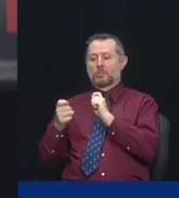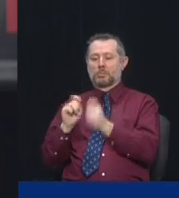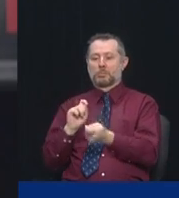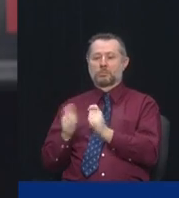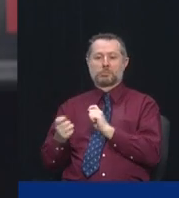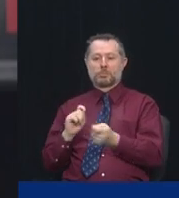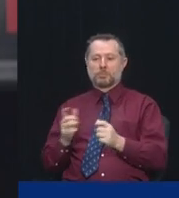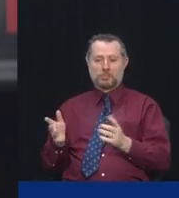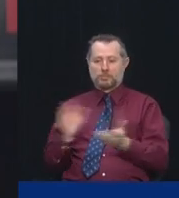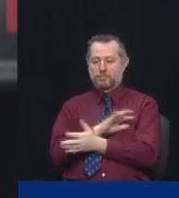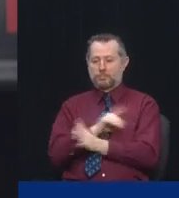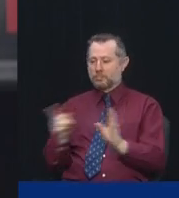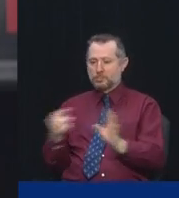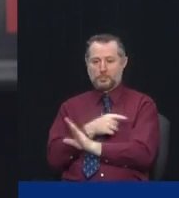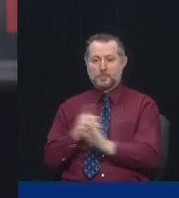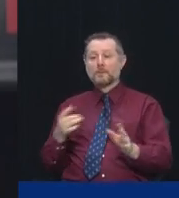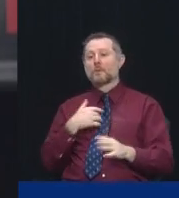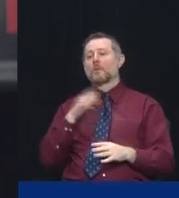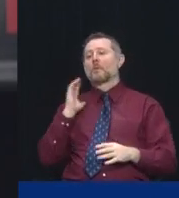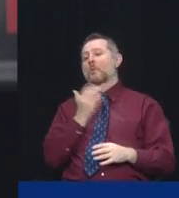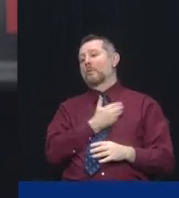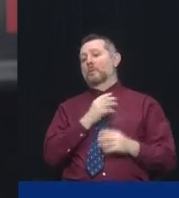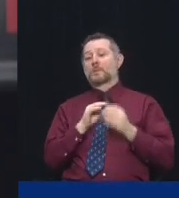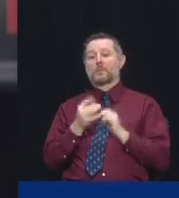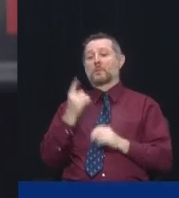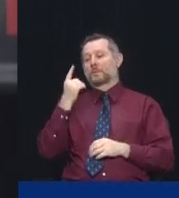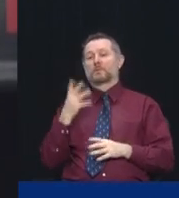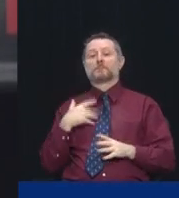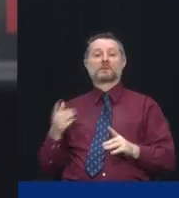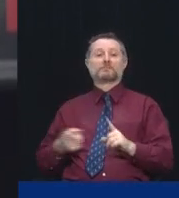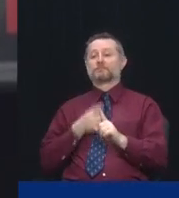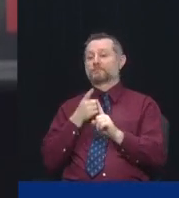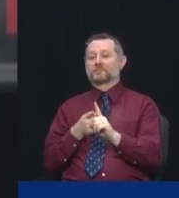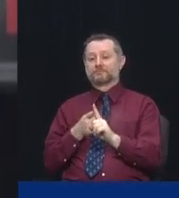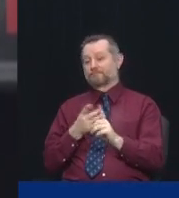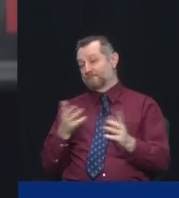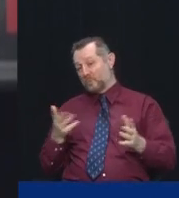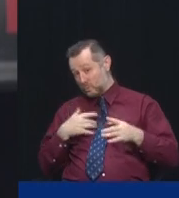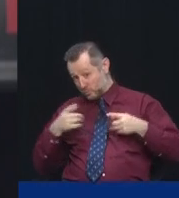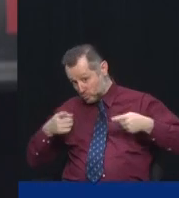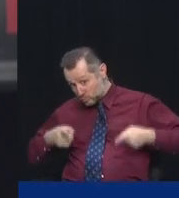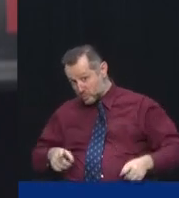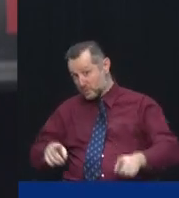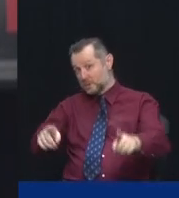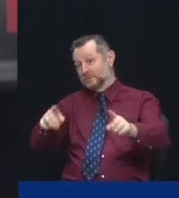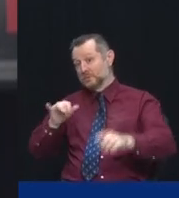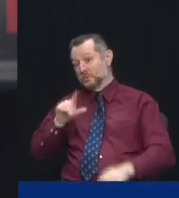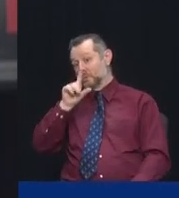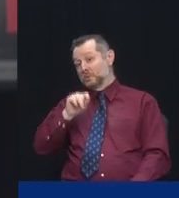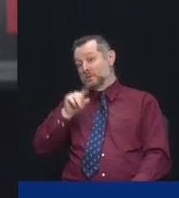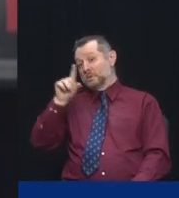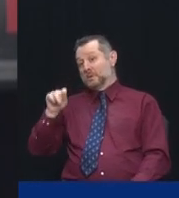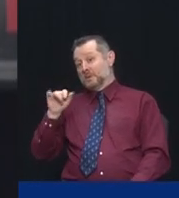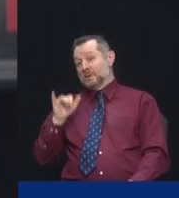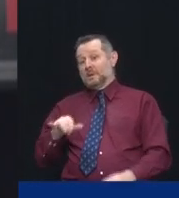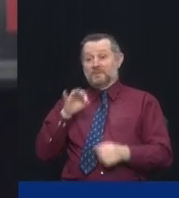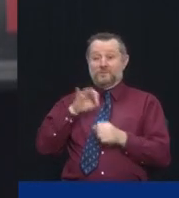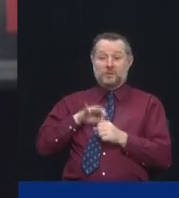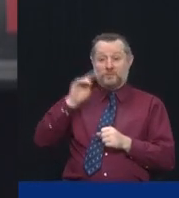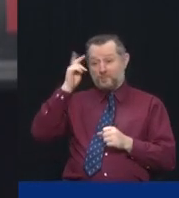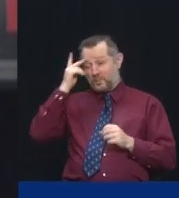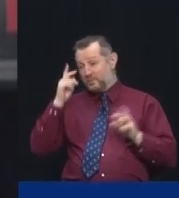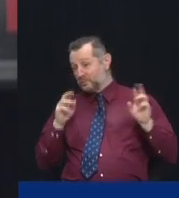And our number one concern, especially in this superheated political environment, was whatever number we put out